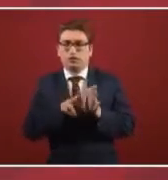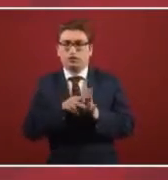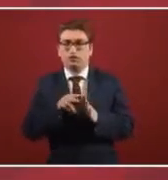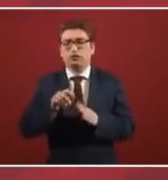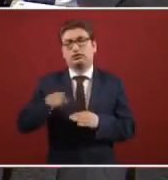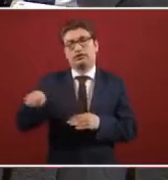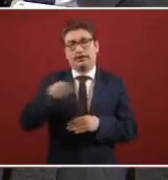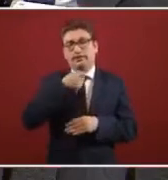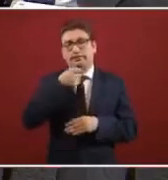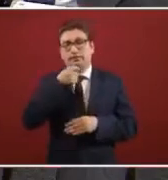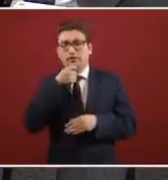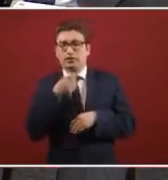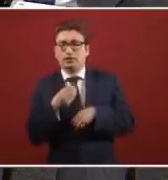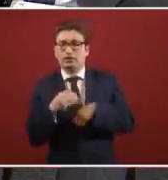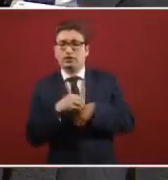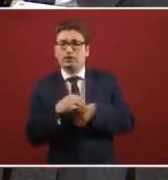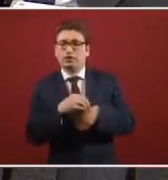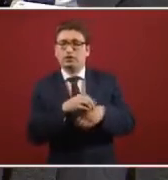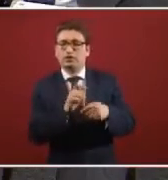declaration.